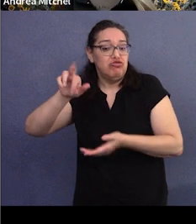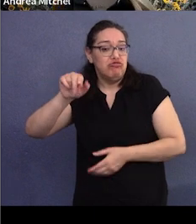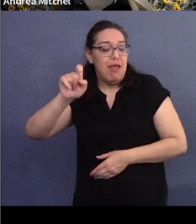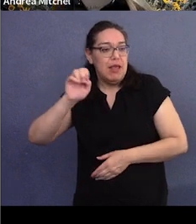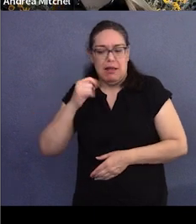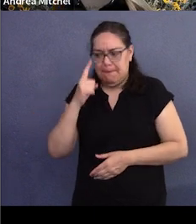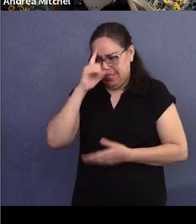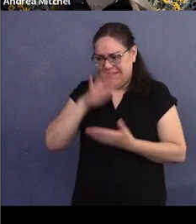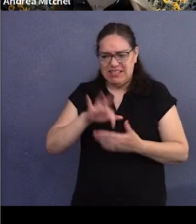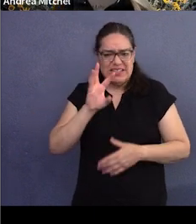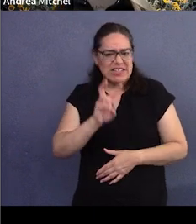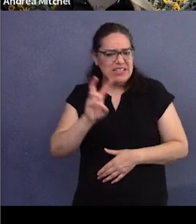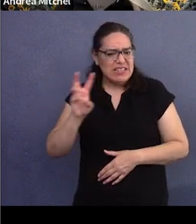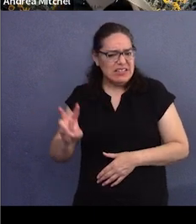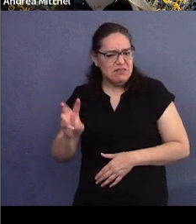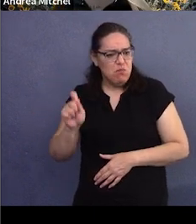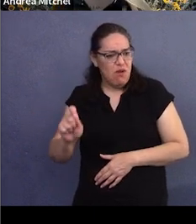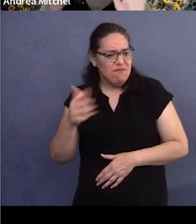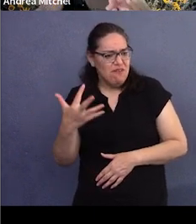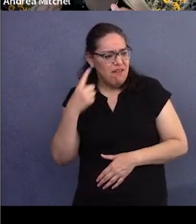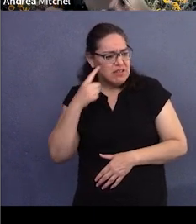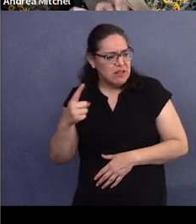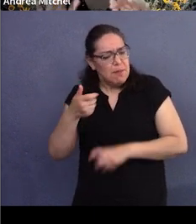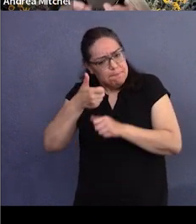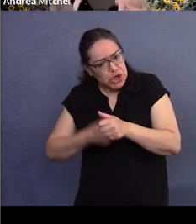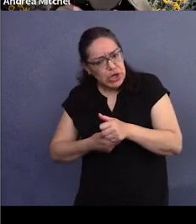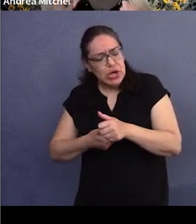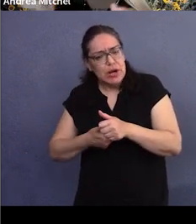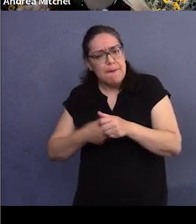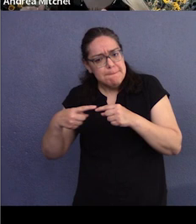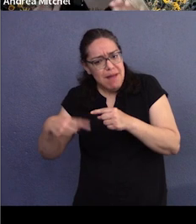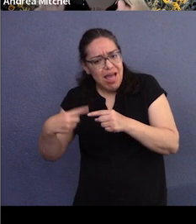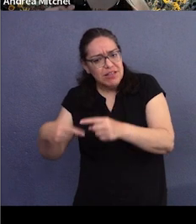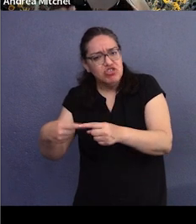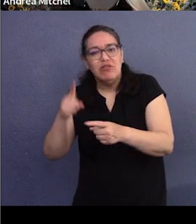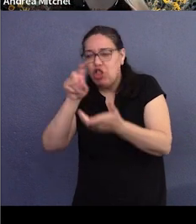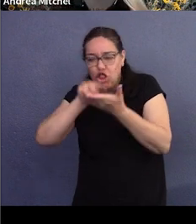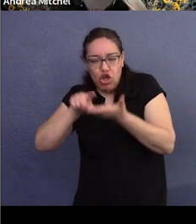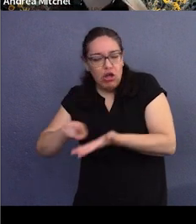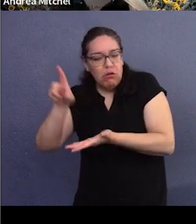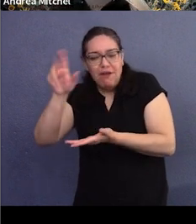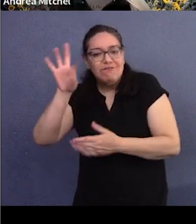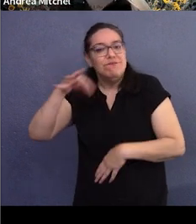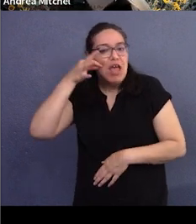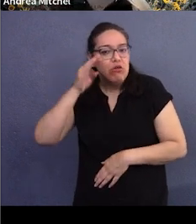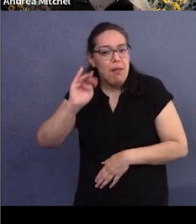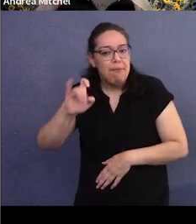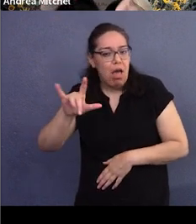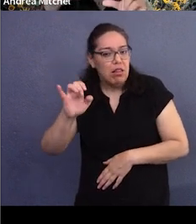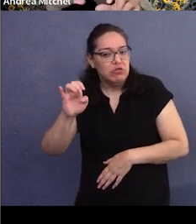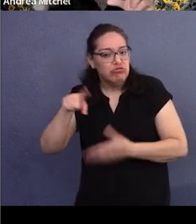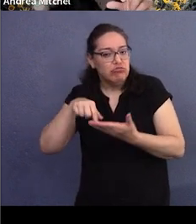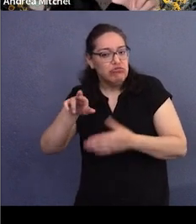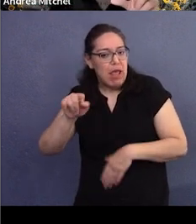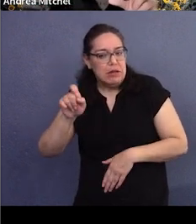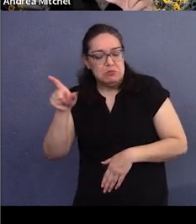it's 66.5 cents per mile now. You have to look it up. You have to look up federal mileage rate and it will tell you. And then just